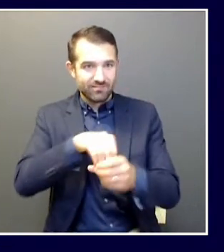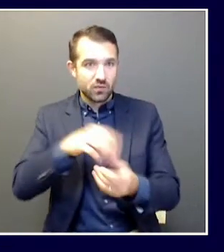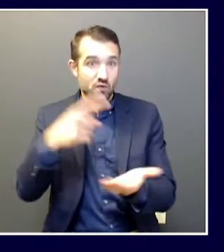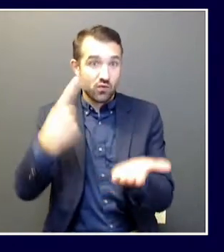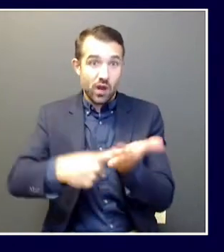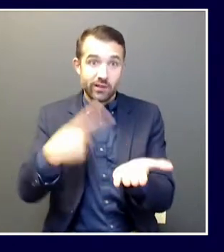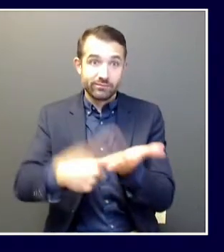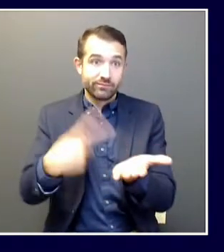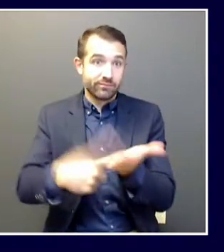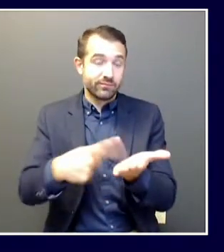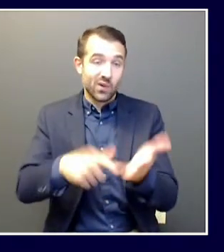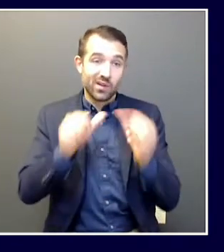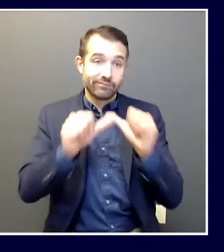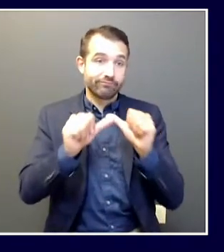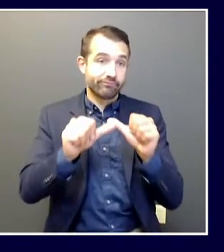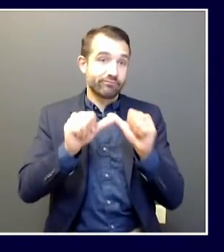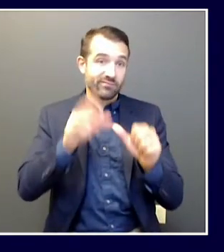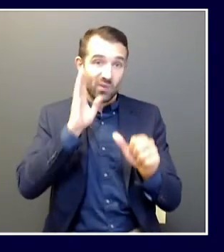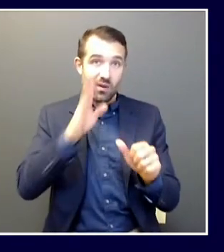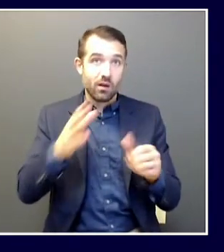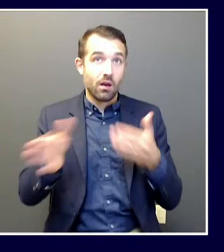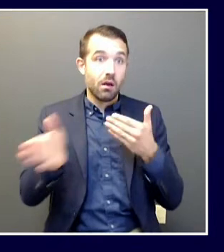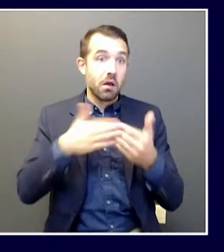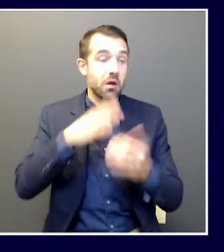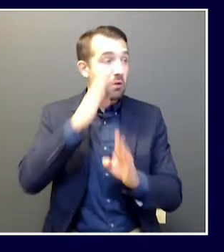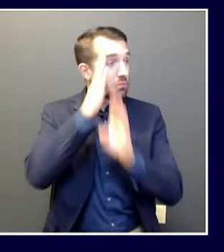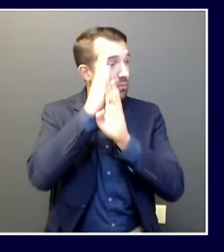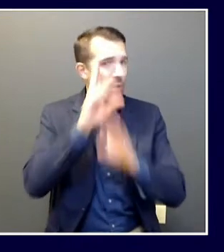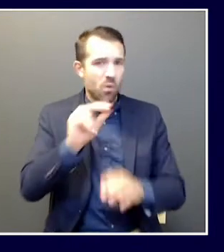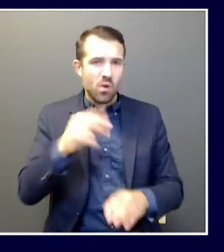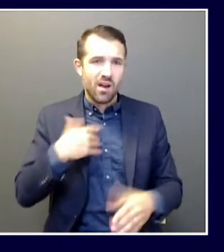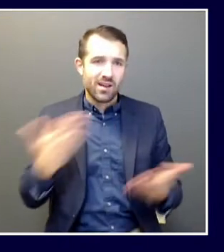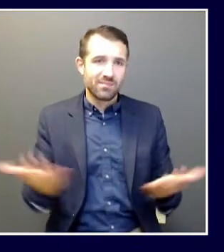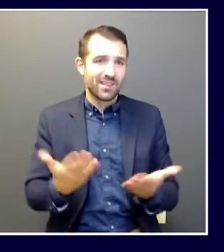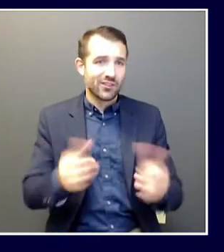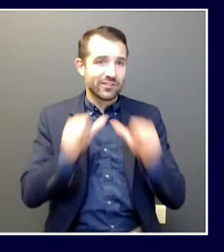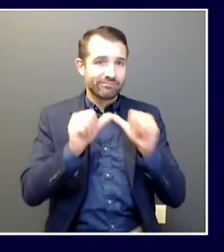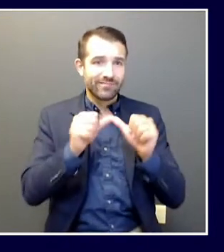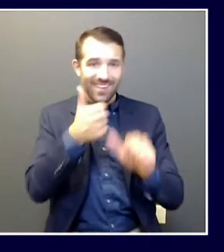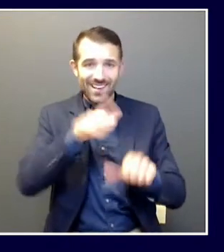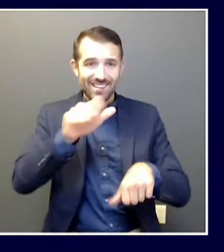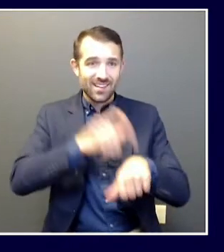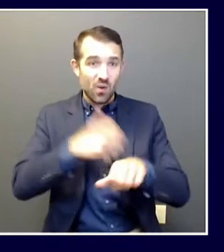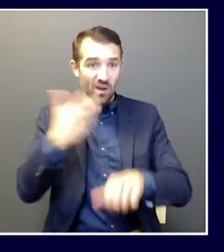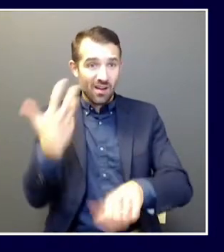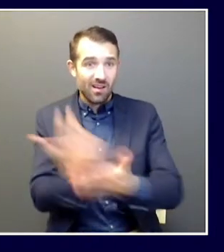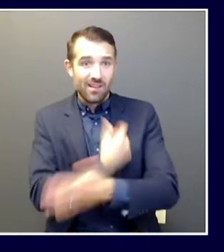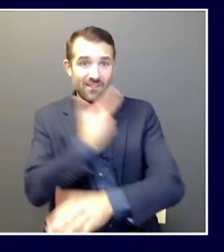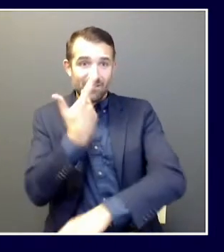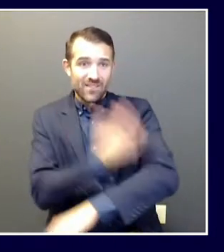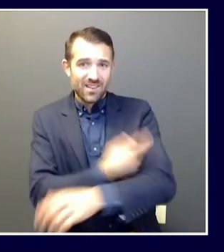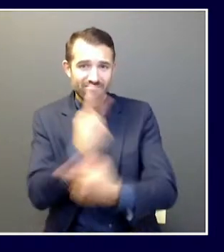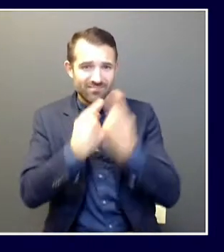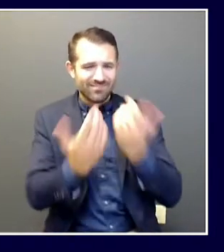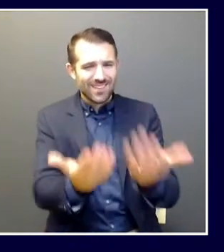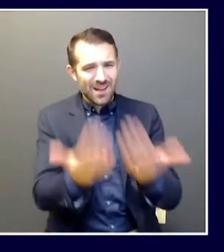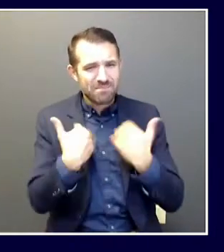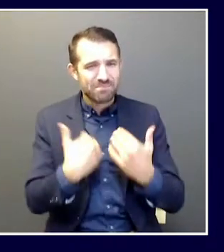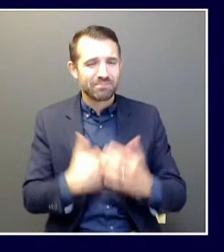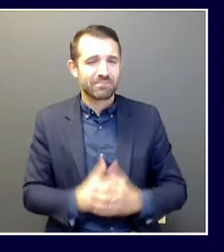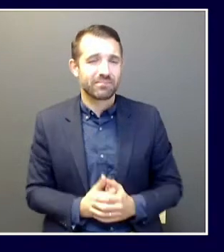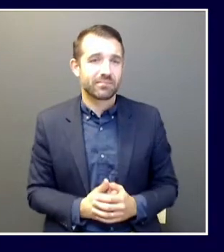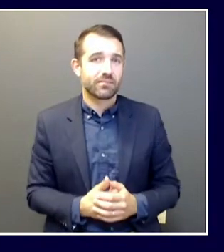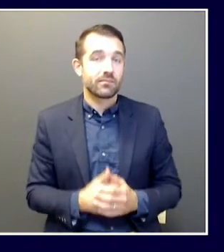door on them. We are here for them anytime they want to get vaccinated or get their questions answered. Allegra, to your